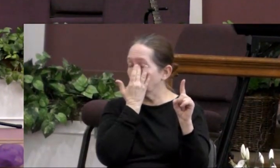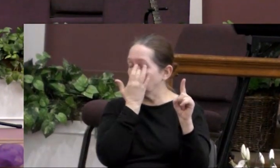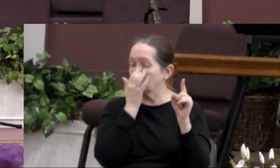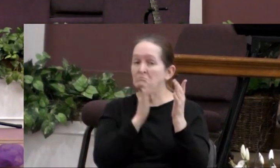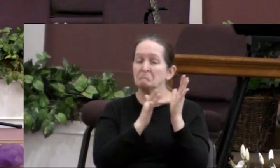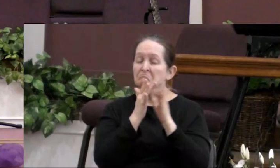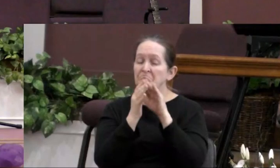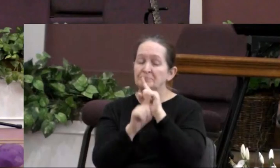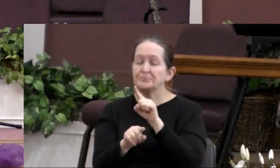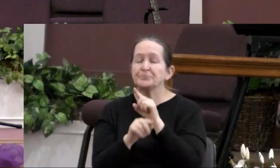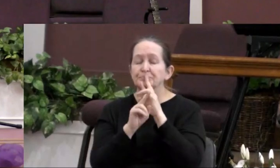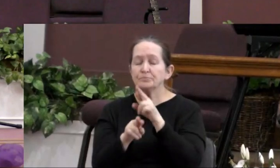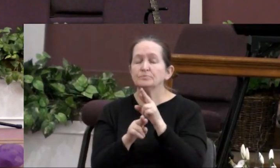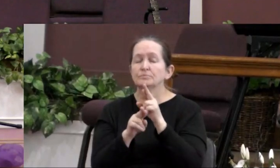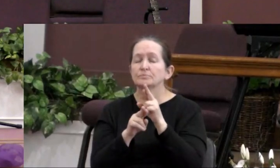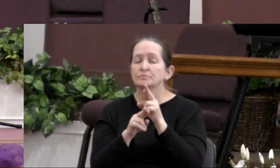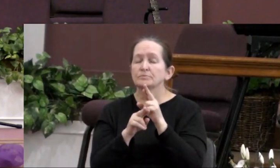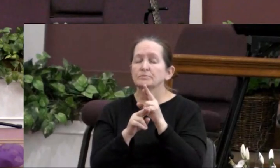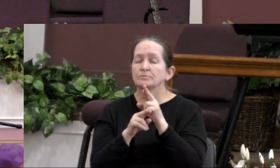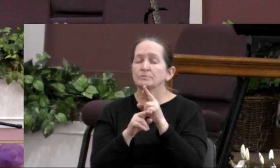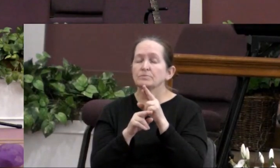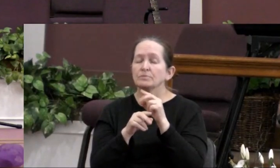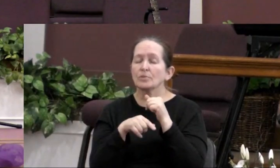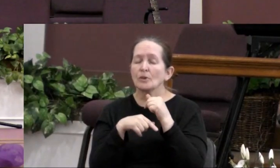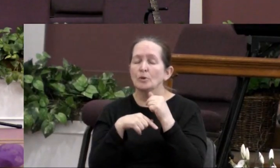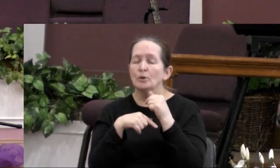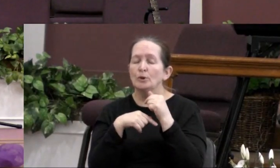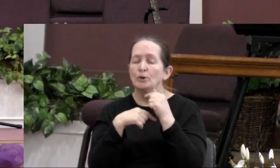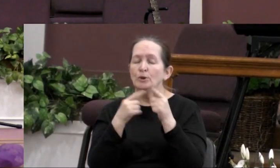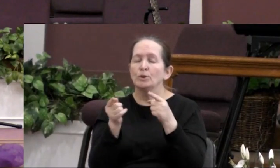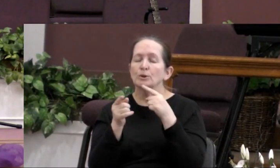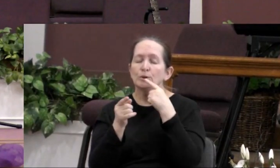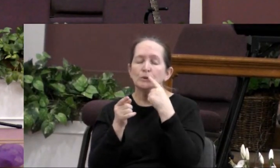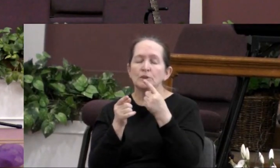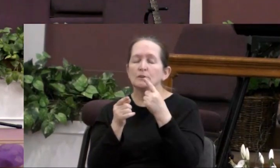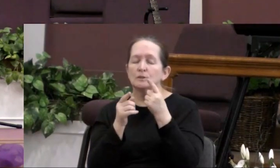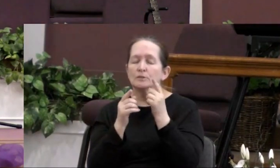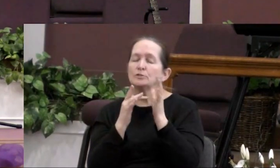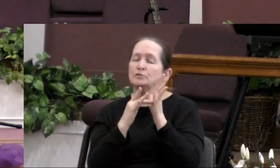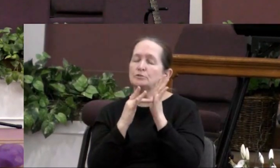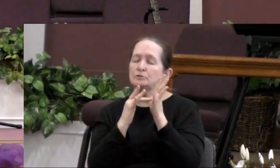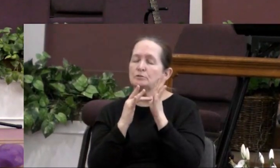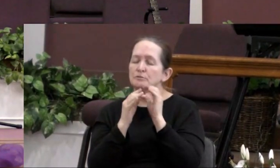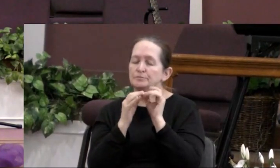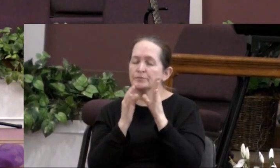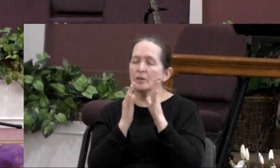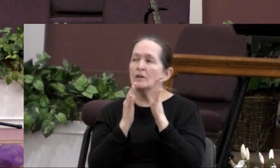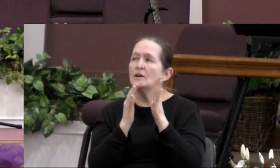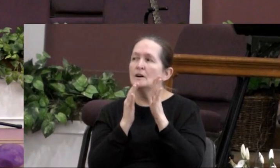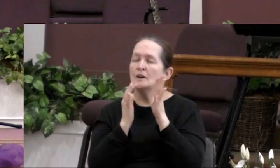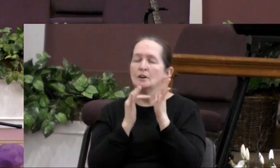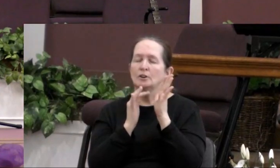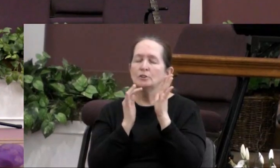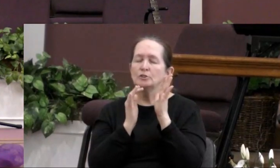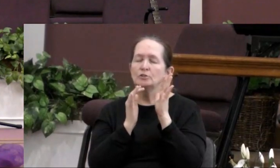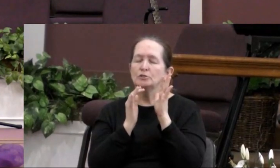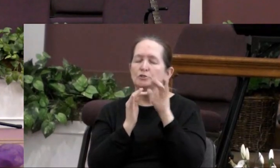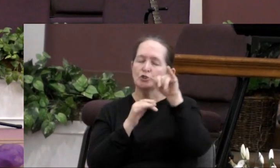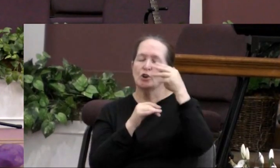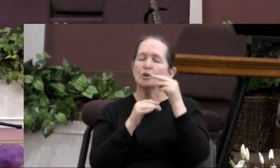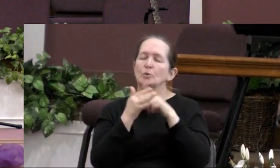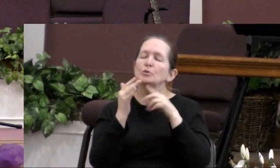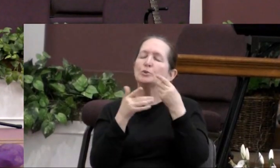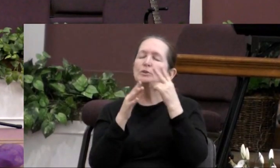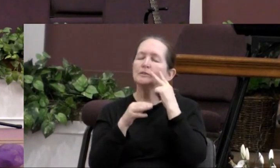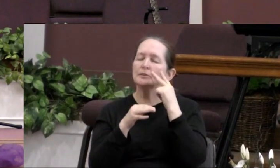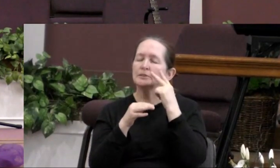Jesus' answer was, "Go tell John what you have seen. The blind eyes see, and the